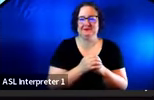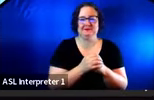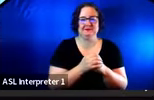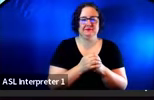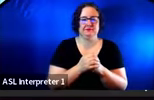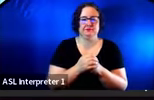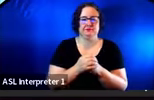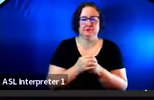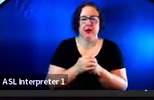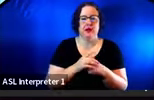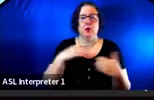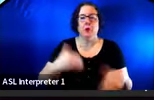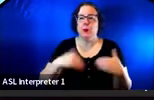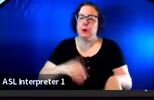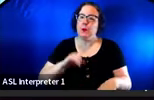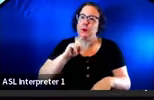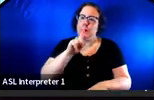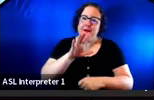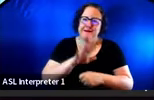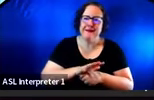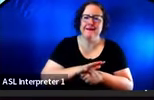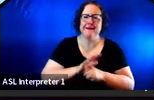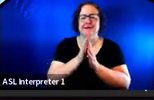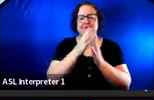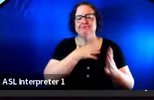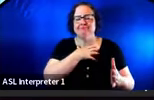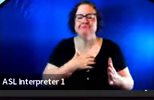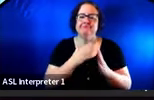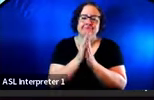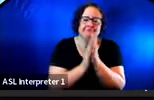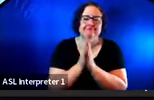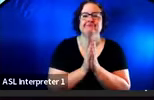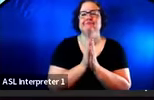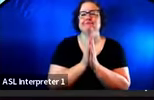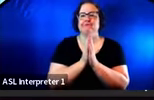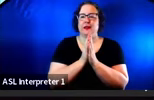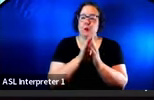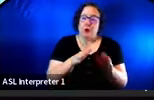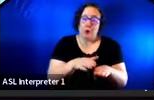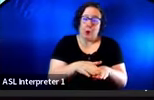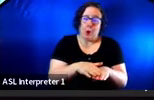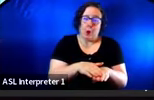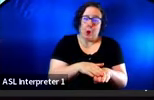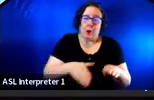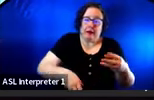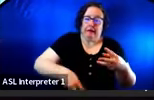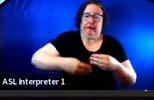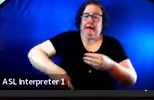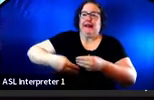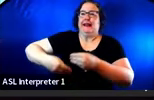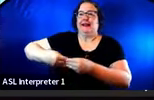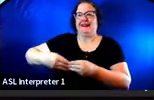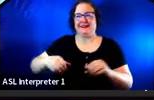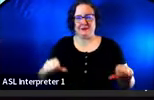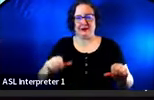but very dedicated and very passionate team. We're slowly adding to this capacity in different ways. Our team